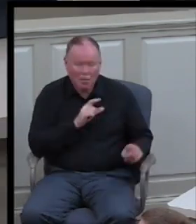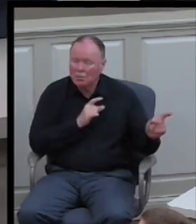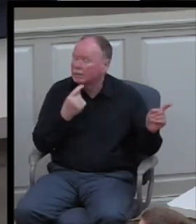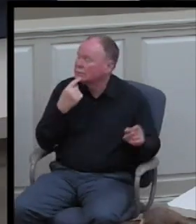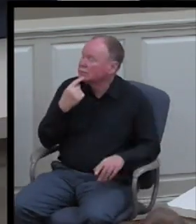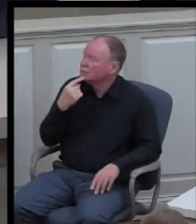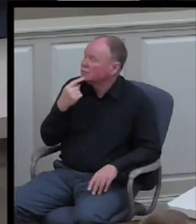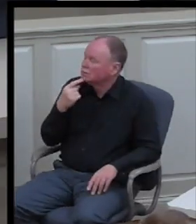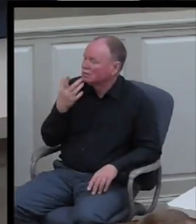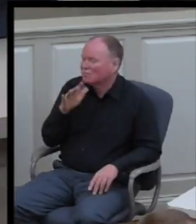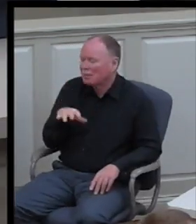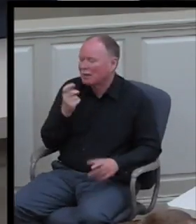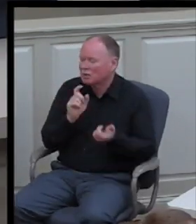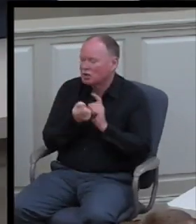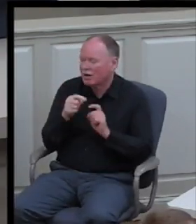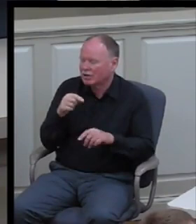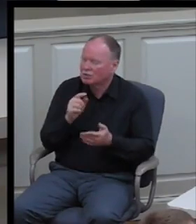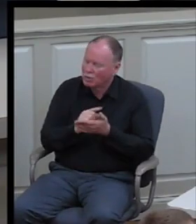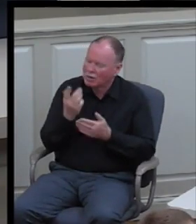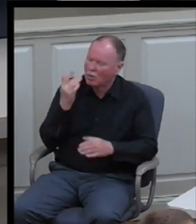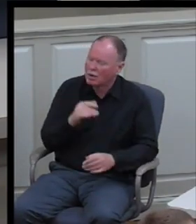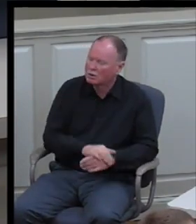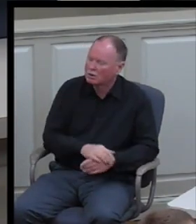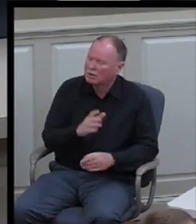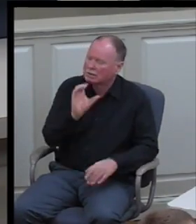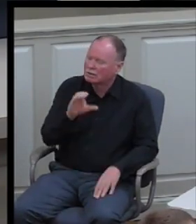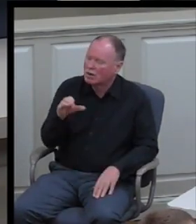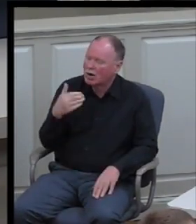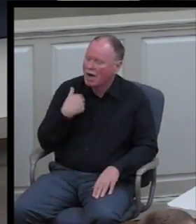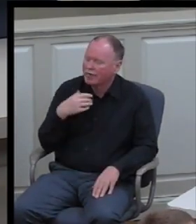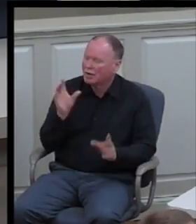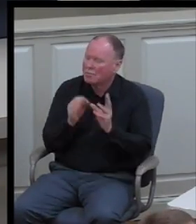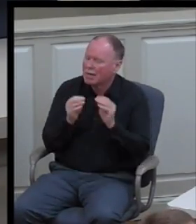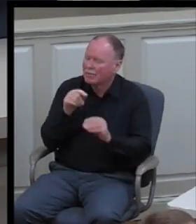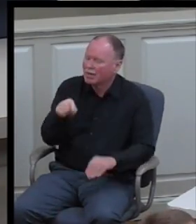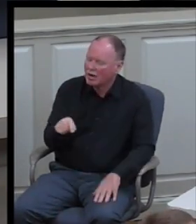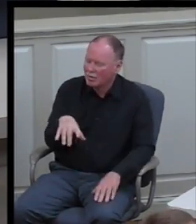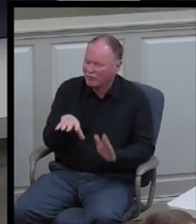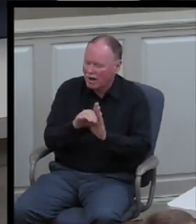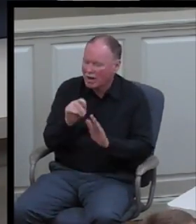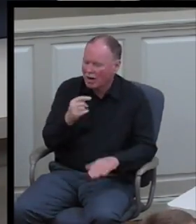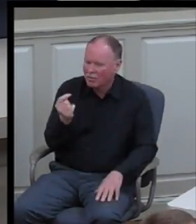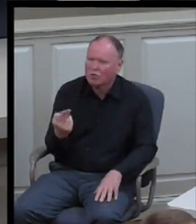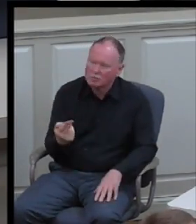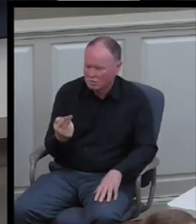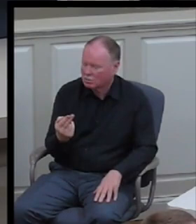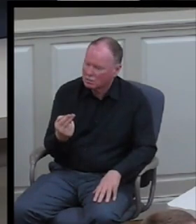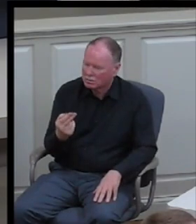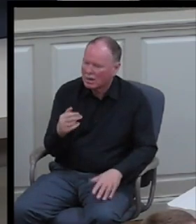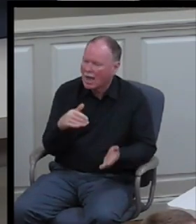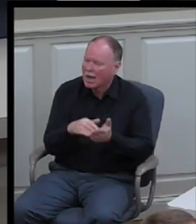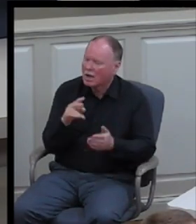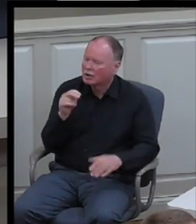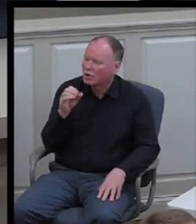Well, we had a little twist this week with Center was holding a seminar that we found out on Thursday down at the Norton